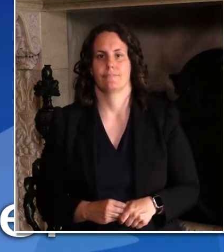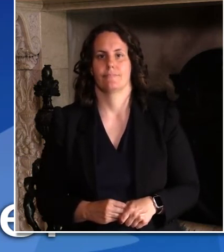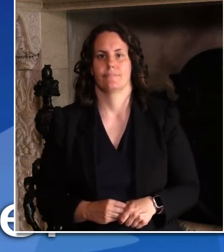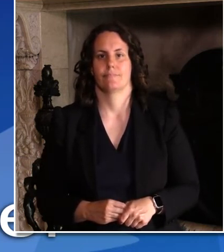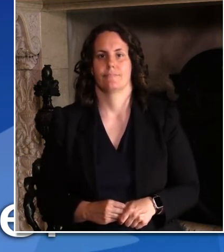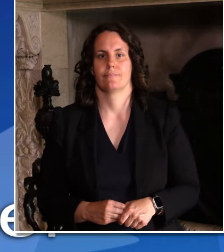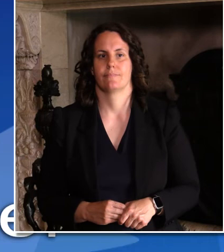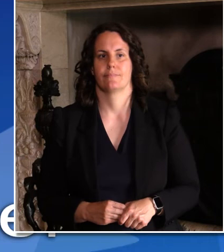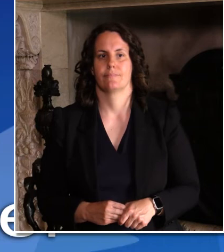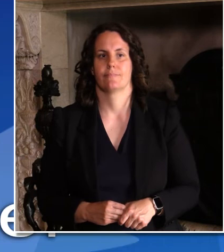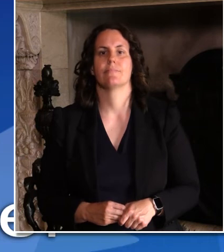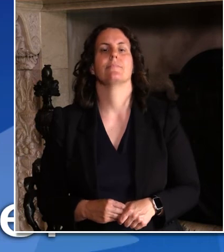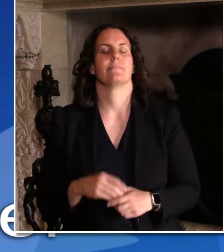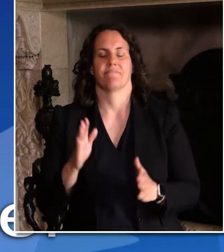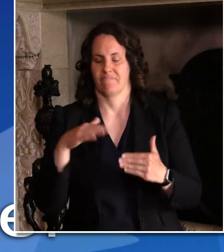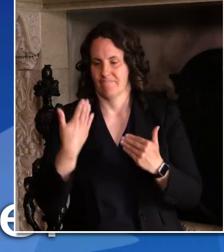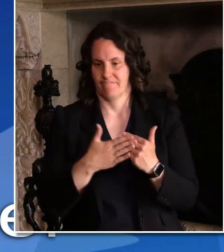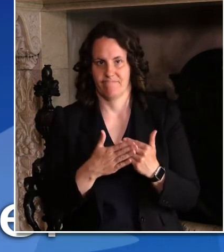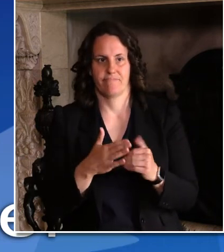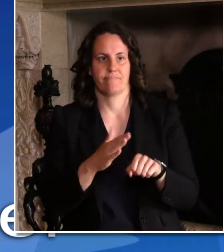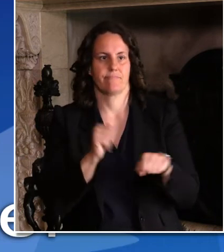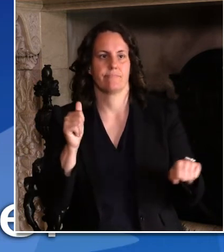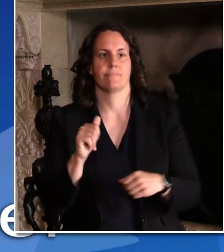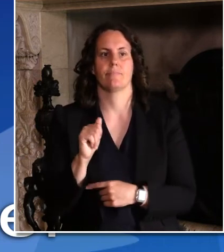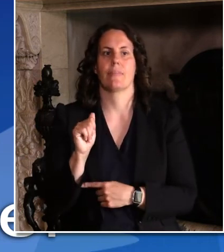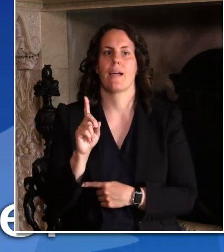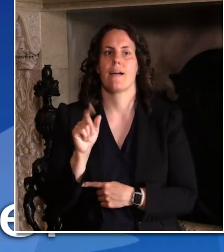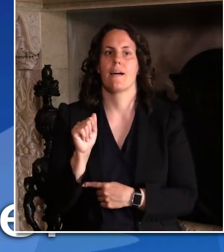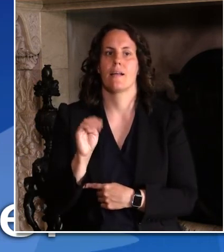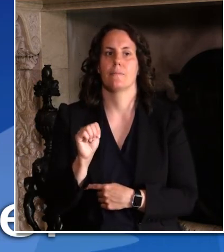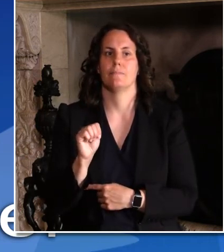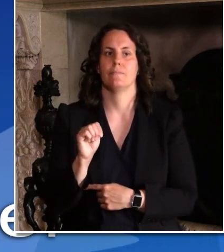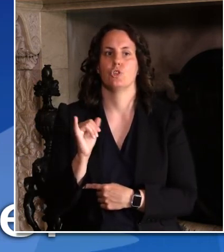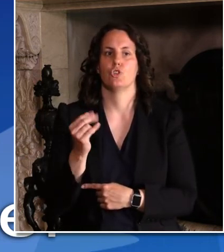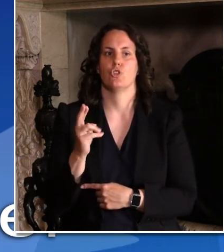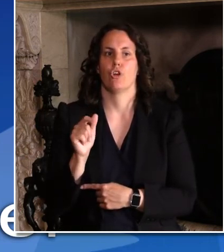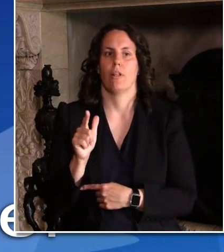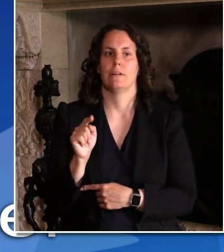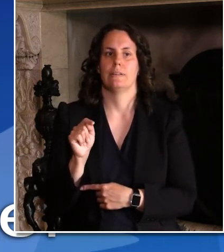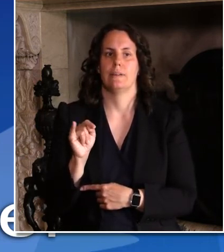Okay, we'll move on then to Adam Rogan from the Journal-Times in Racine. Adam?